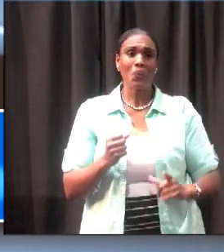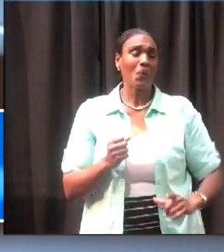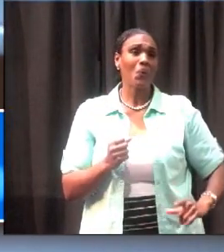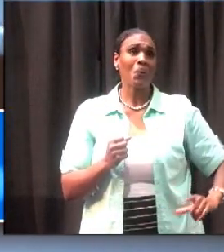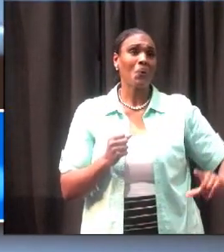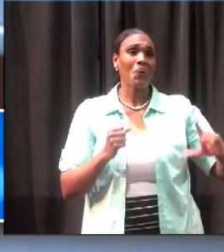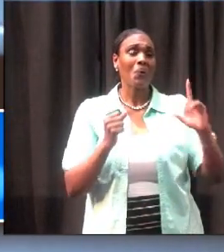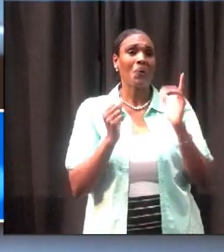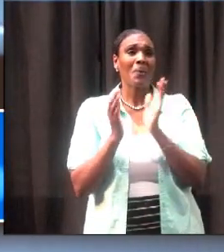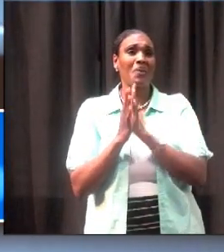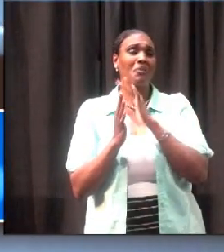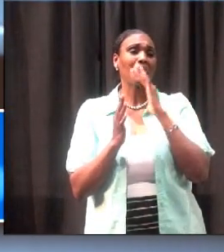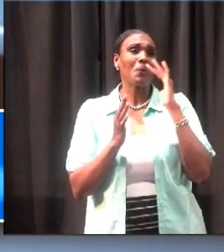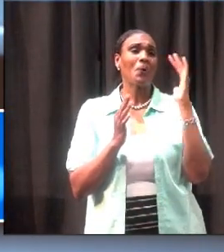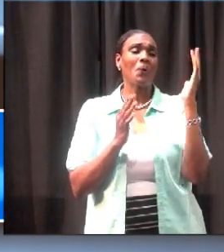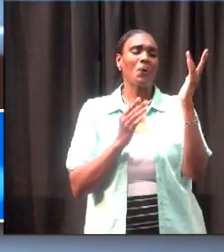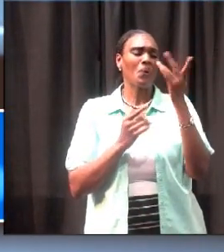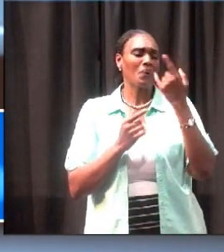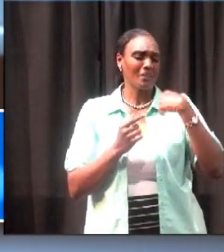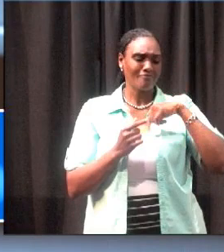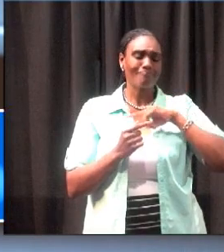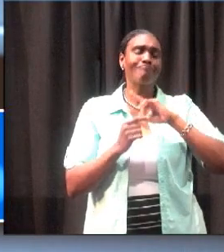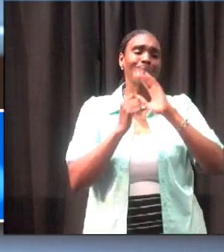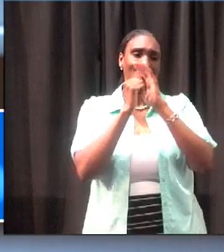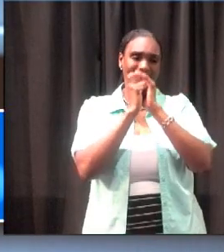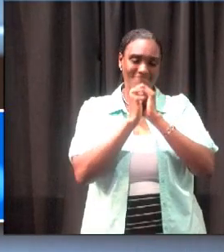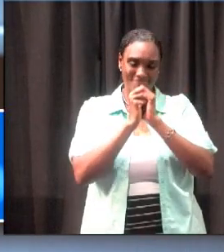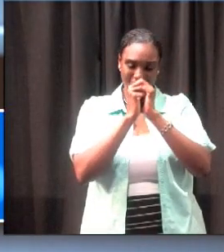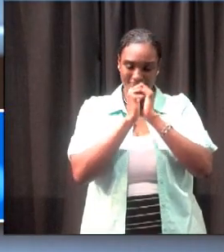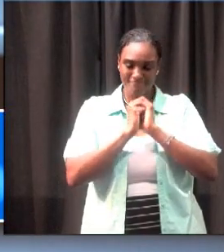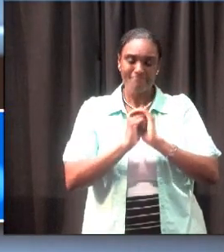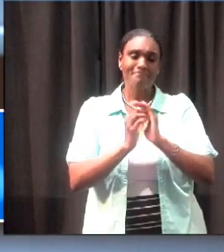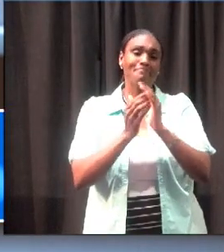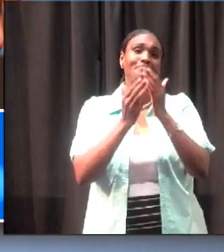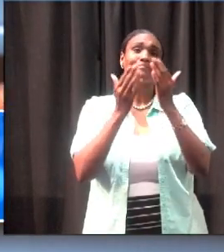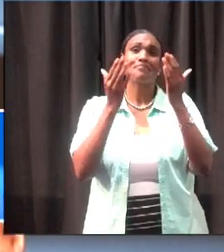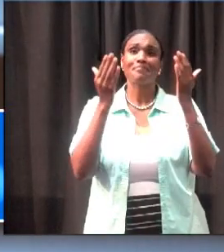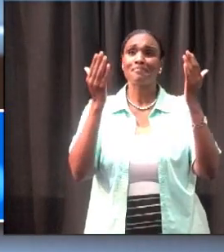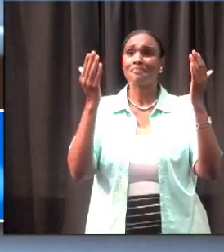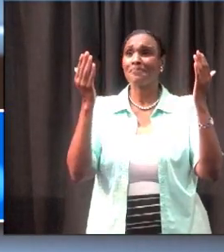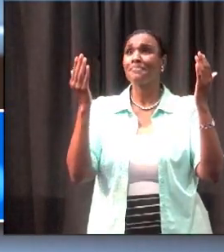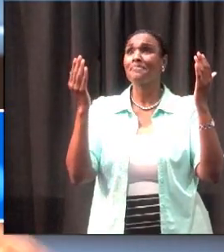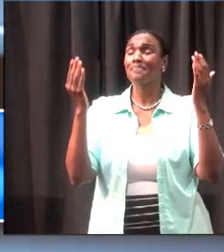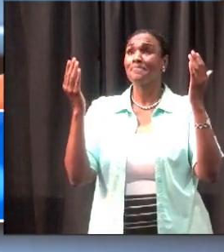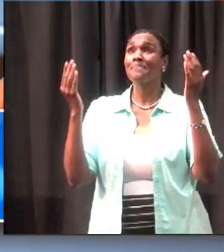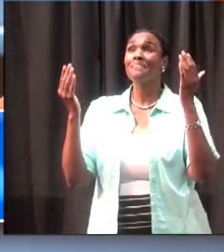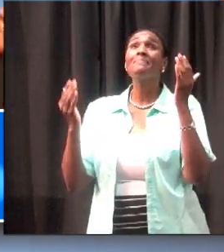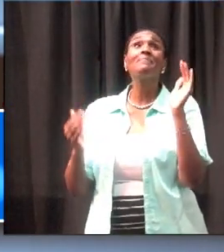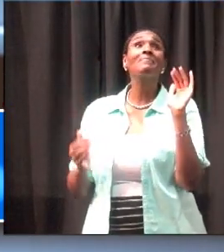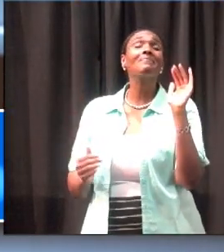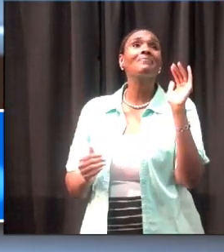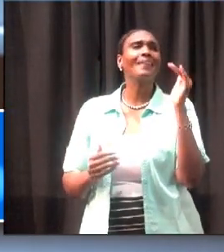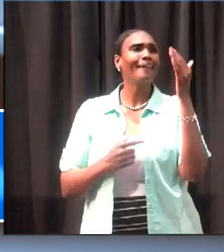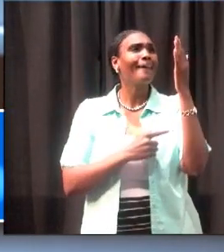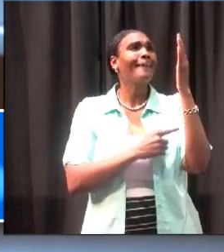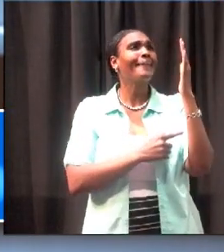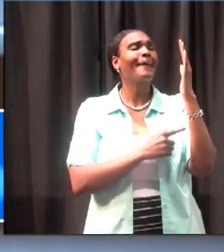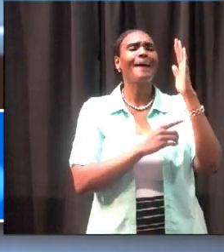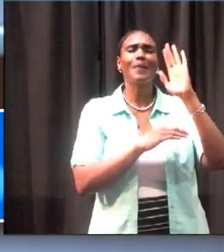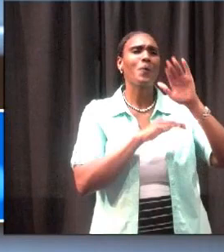glory, oh, we worship you. Yeah. Say,